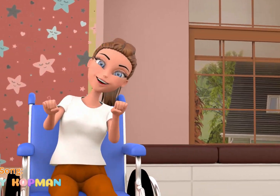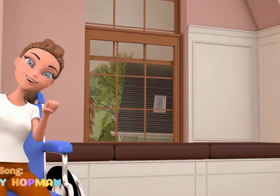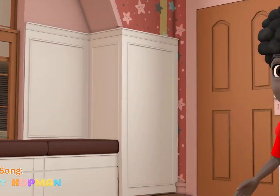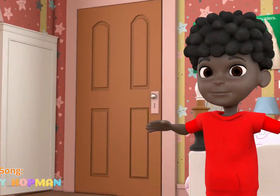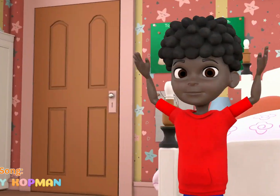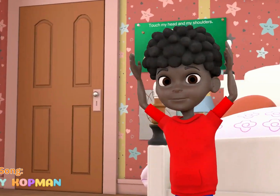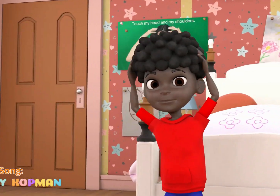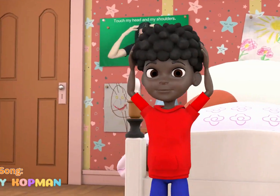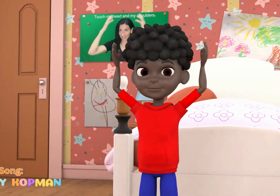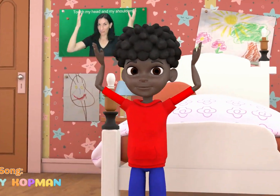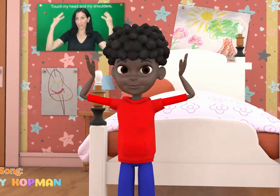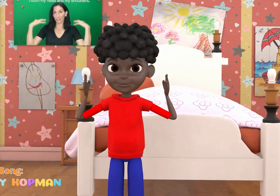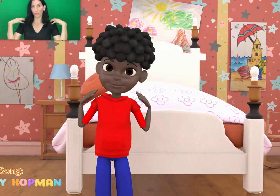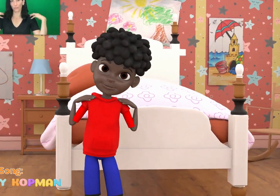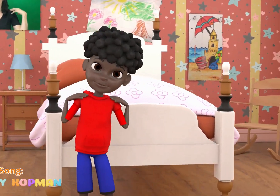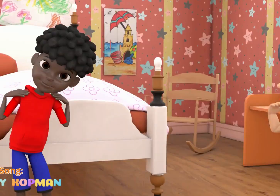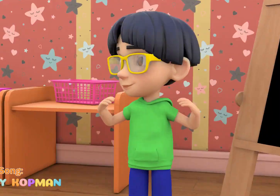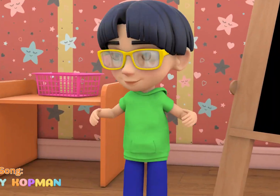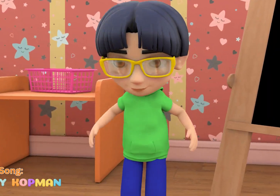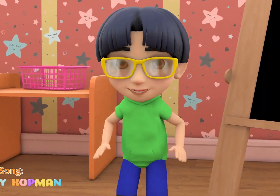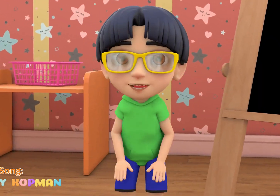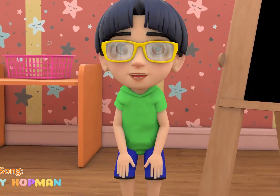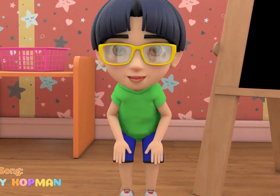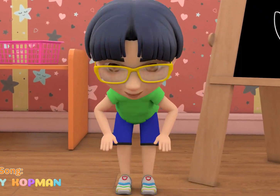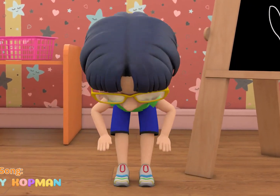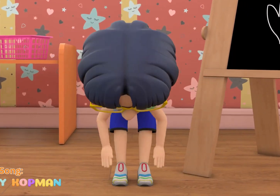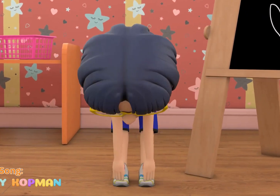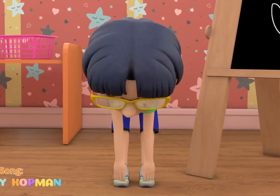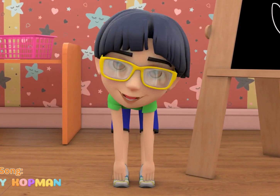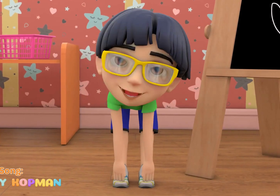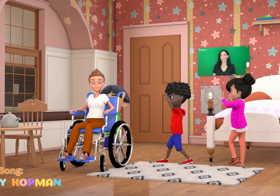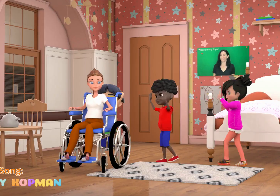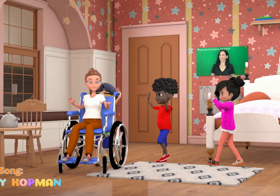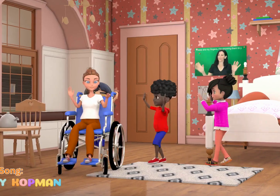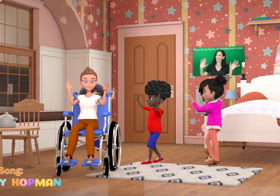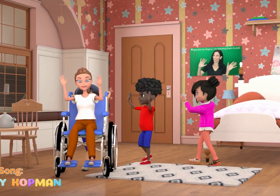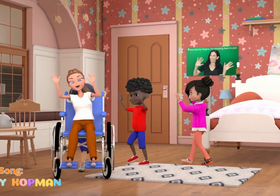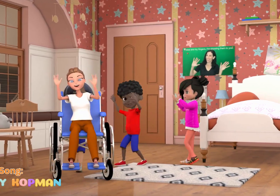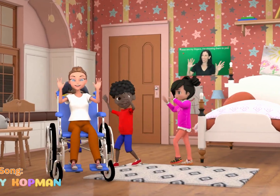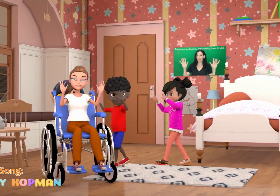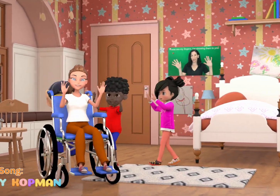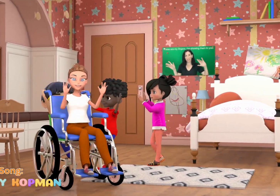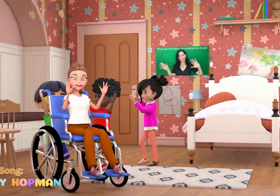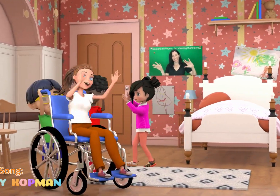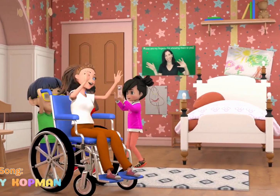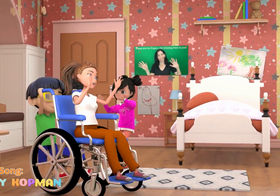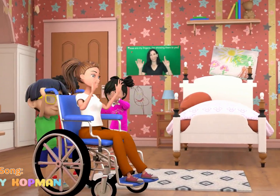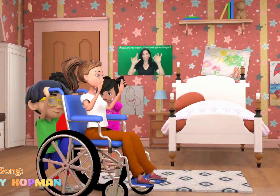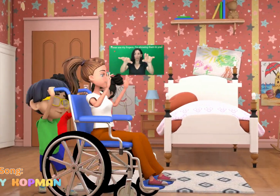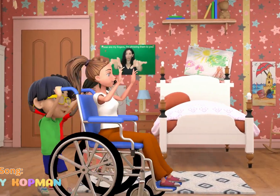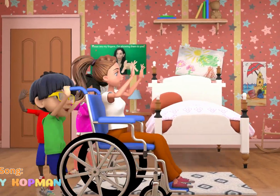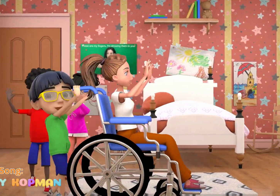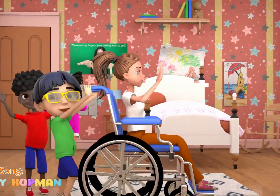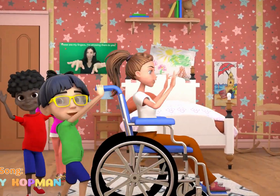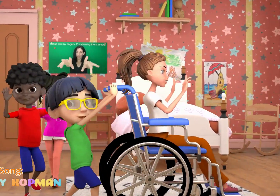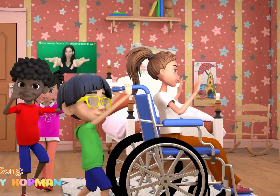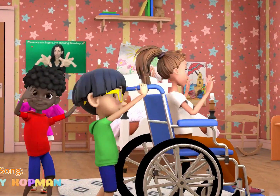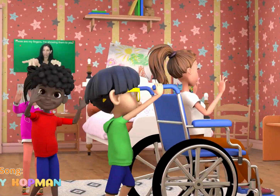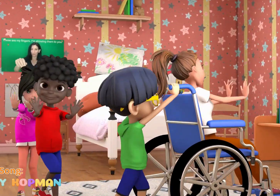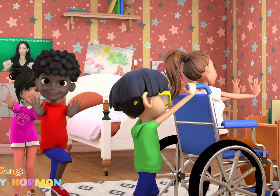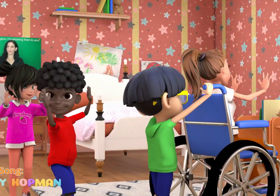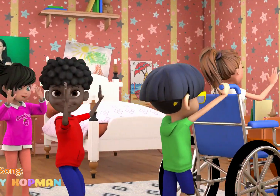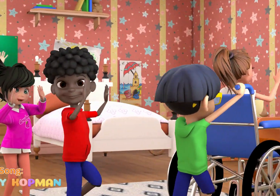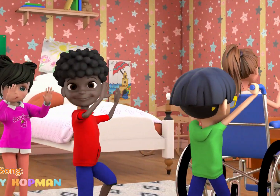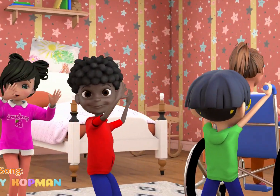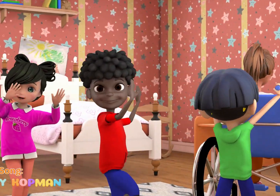and close. Touch my head and my shoulders. Touch my knees and toes. These are my fingers. I'm showing them